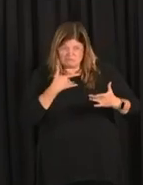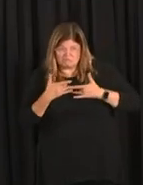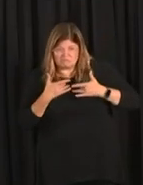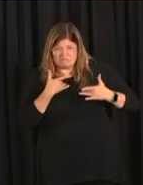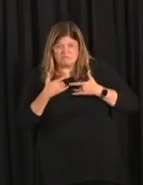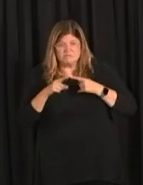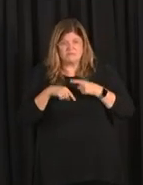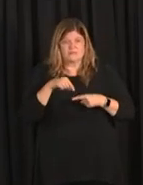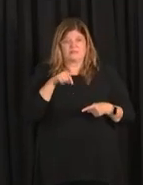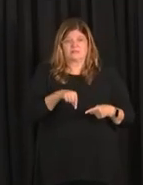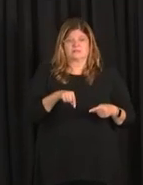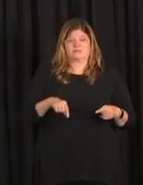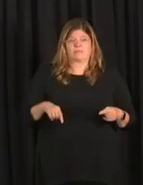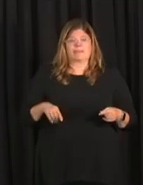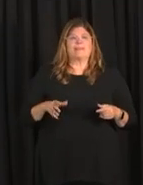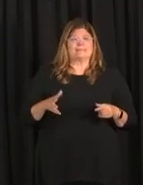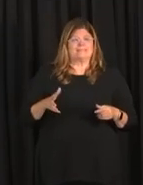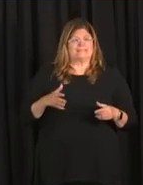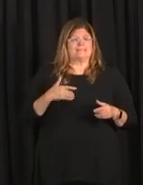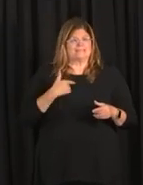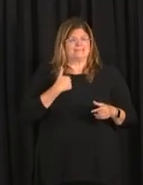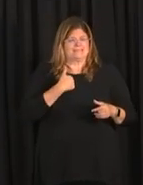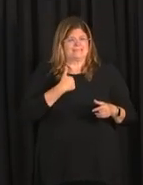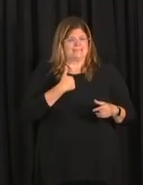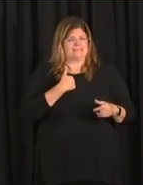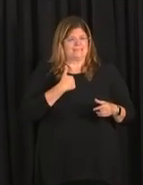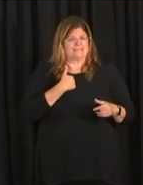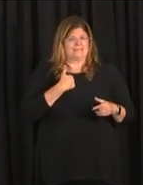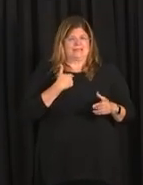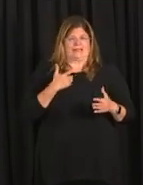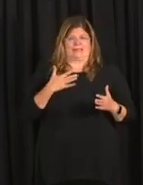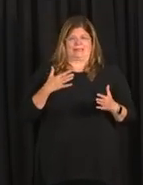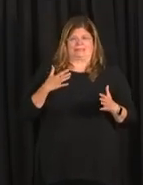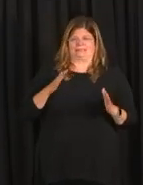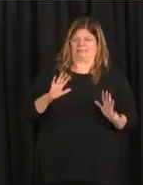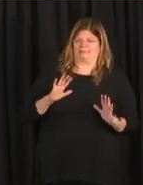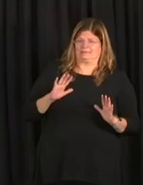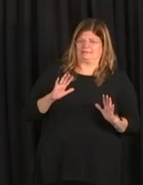concerns. I don't believe I have any